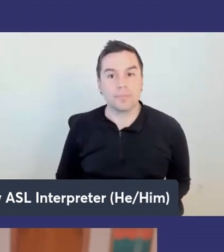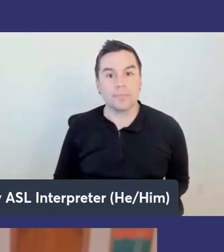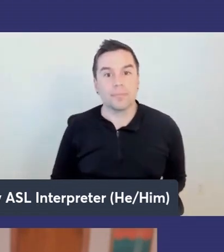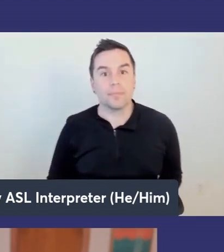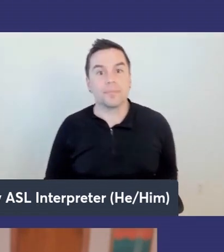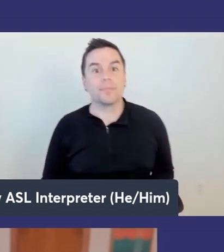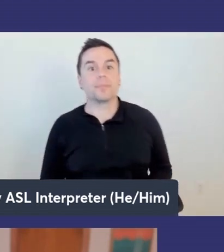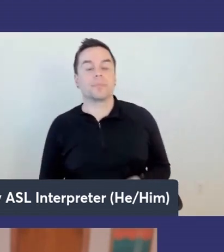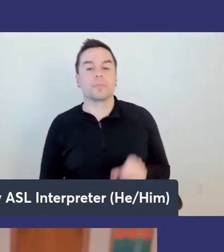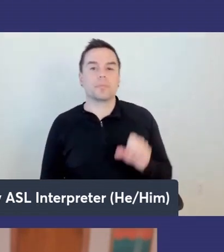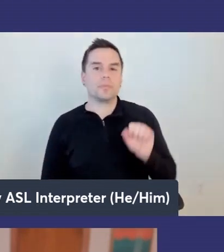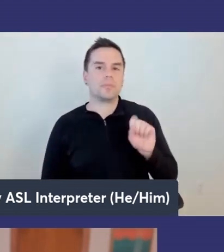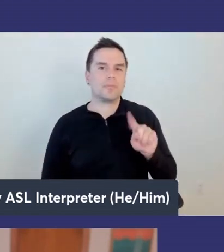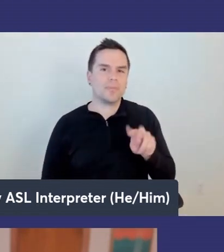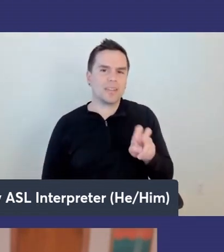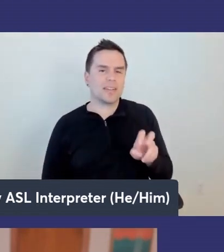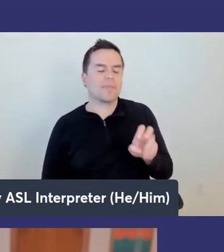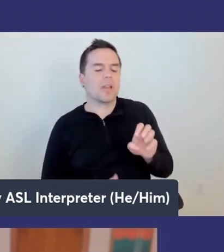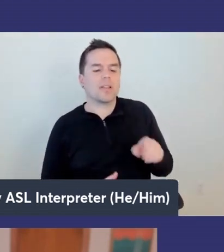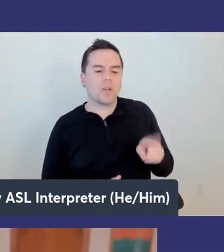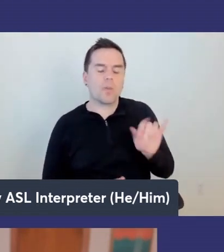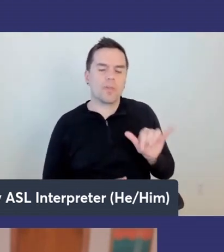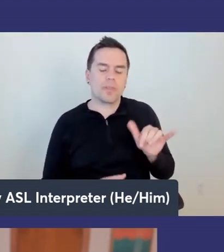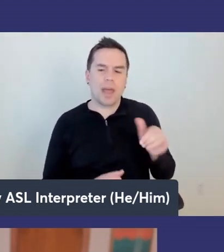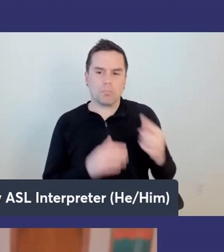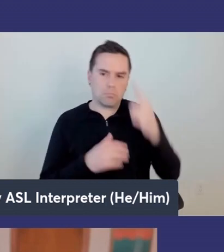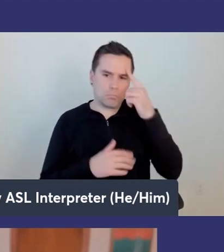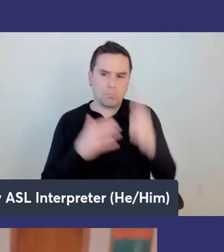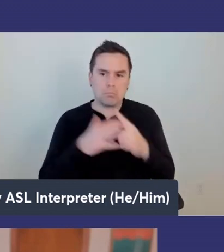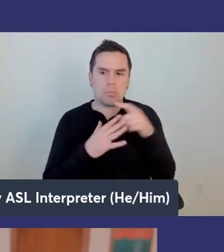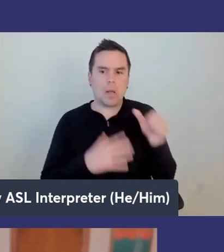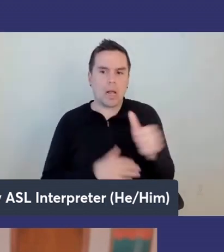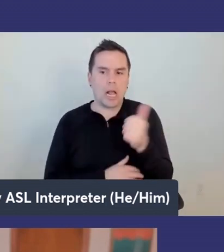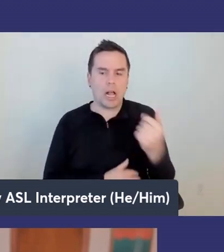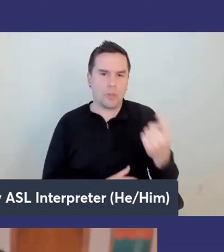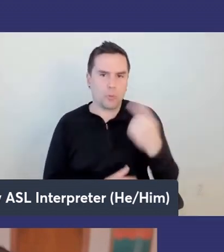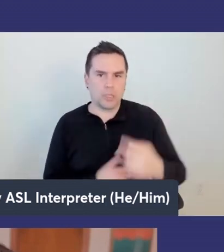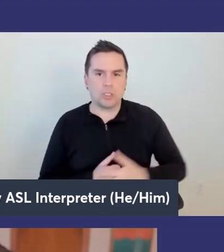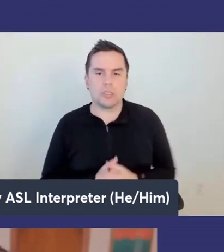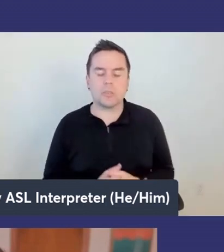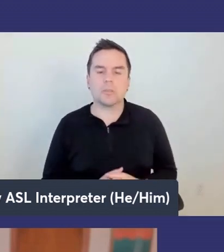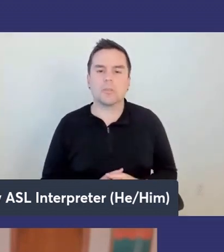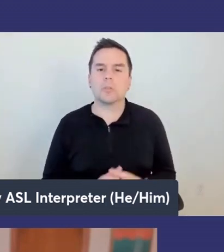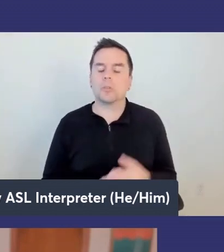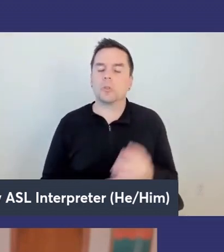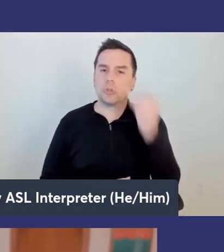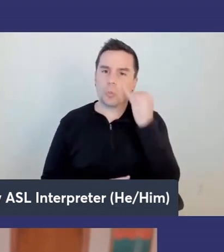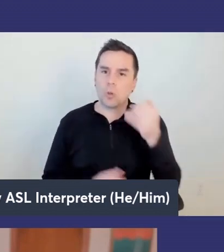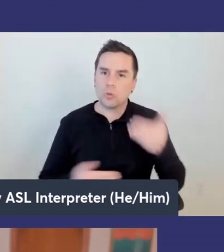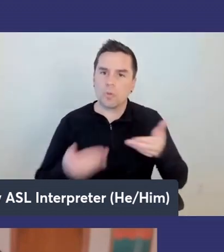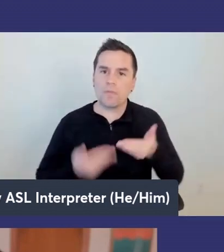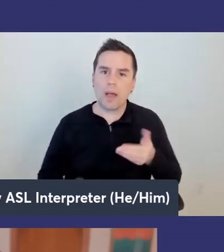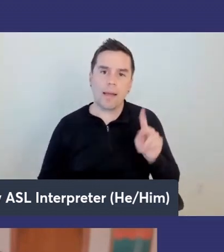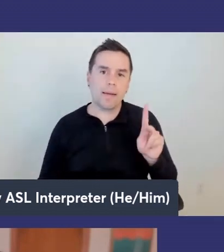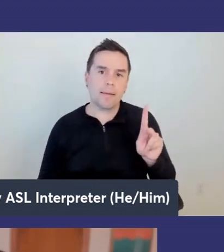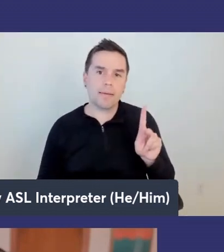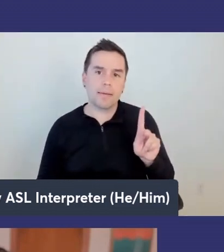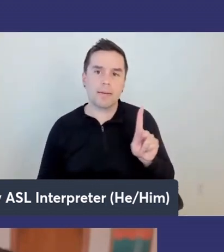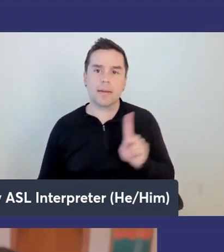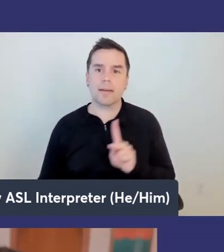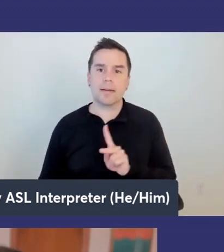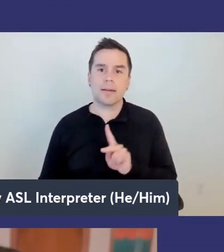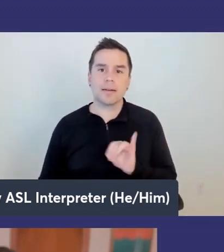brings me to another question about that collaboration is, let's say you do invite Kyle to your project, right? Or I invite AM to one of